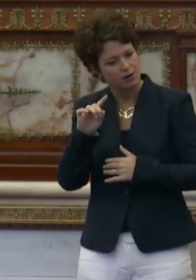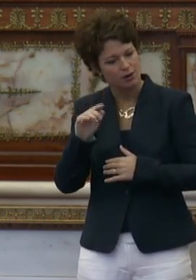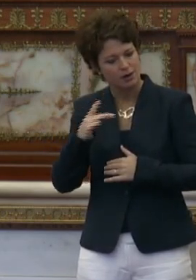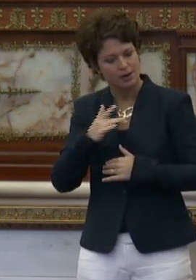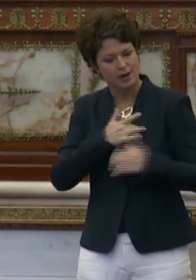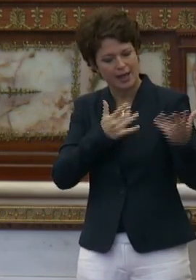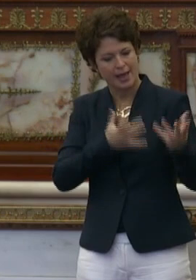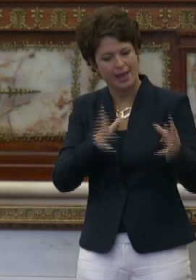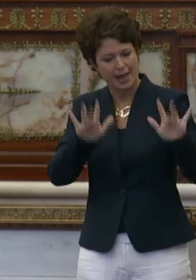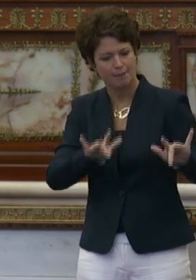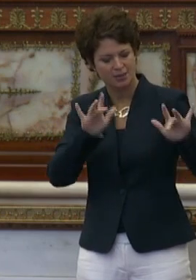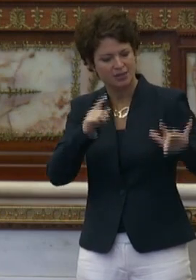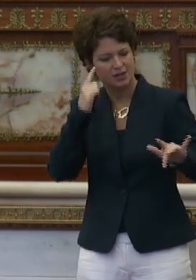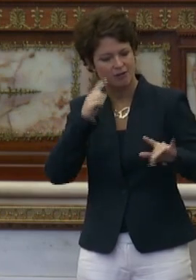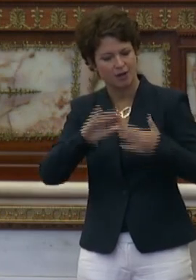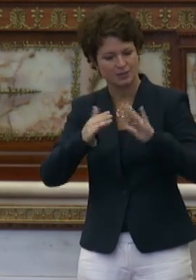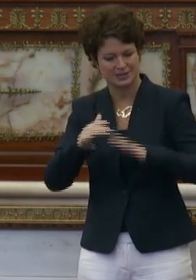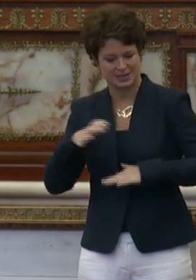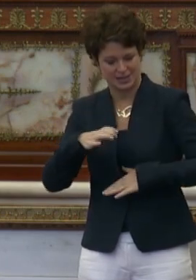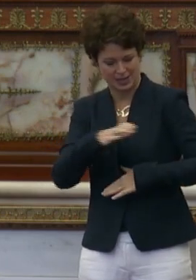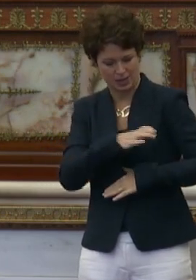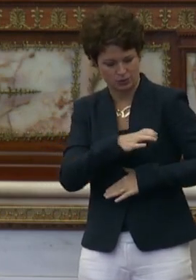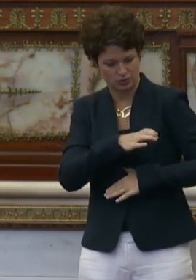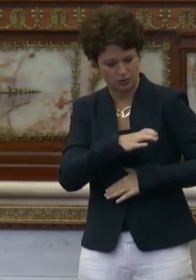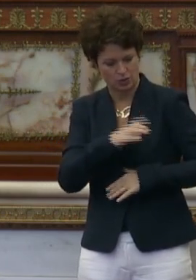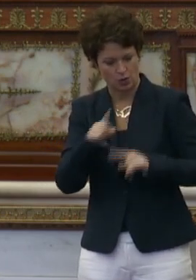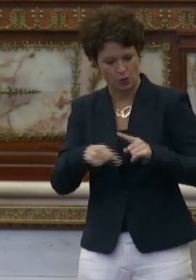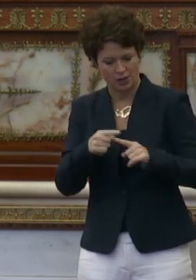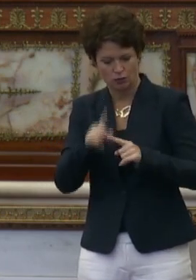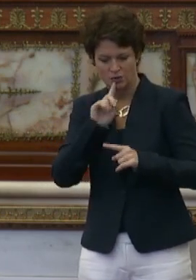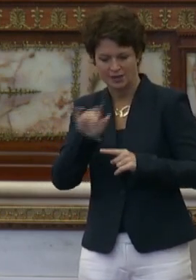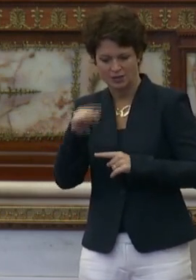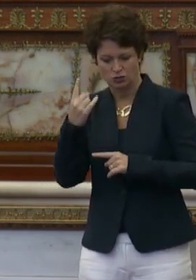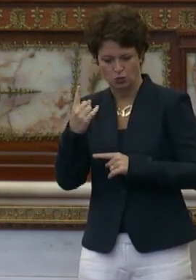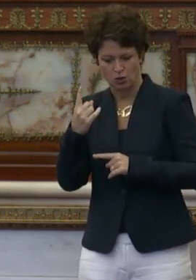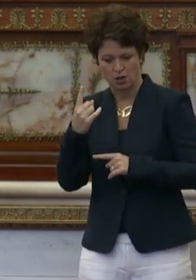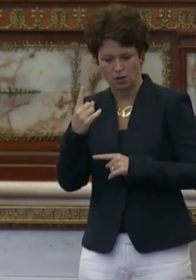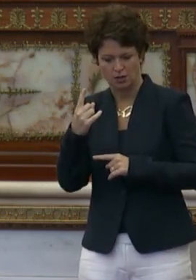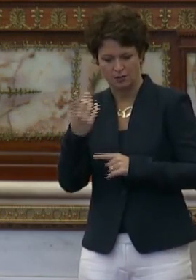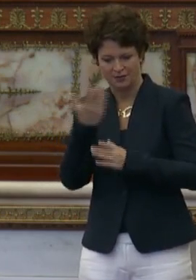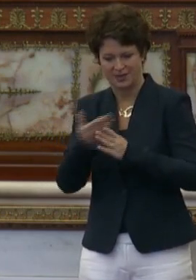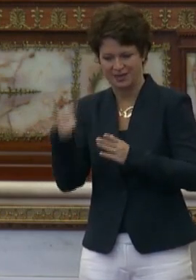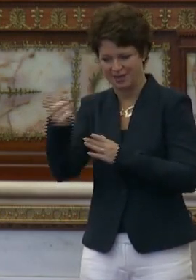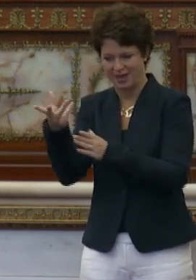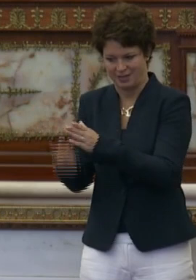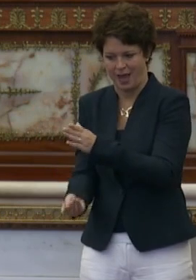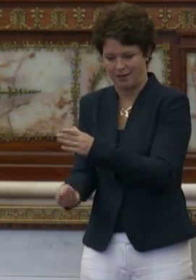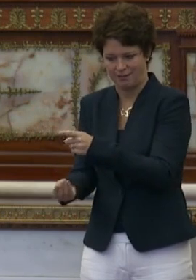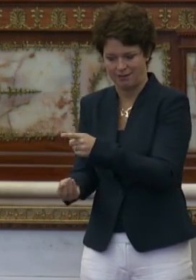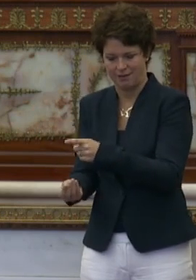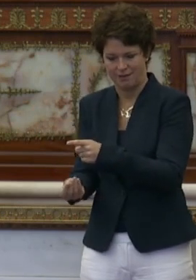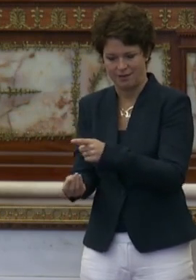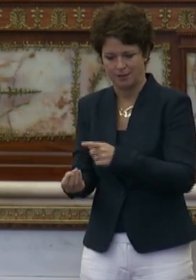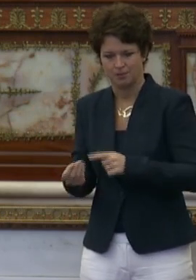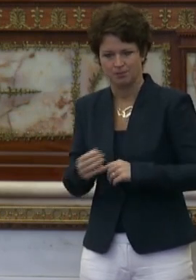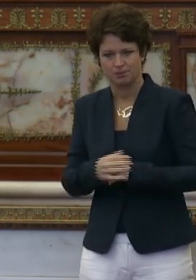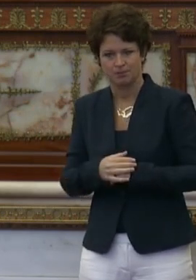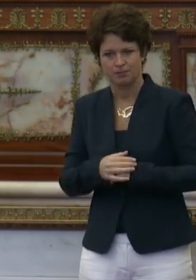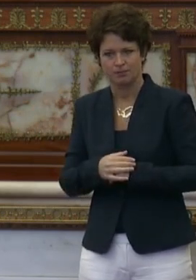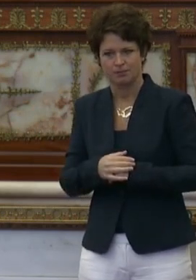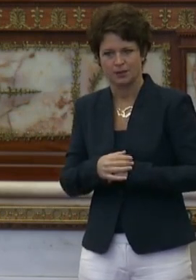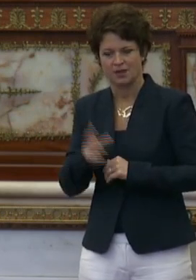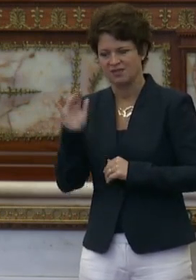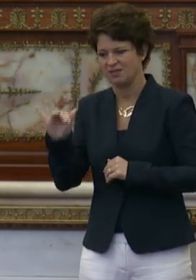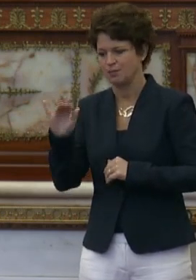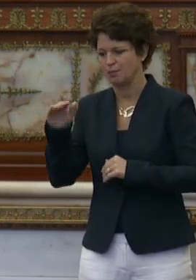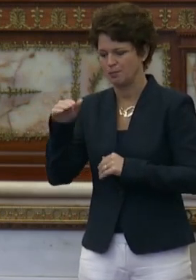empathy from City Council when that's literally the one trait that they lack, profits over human